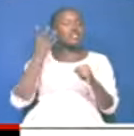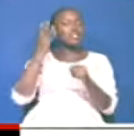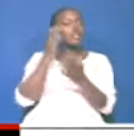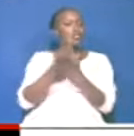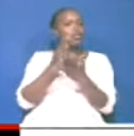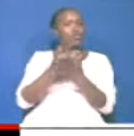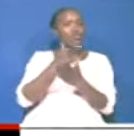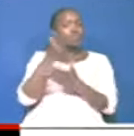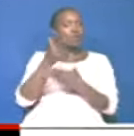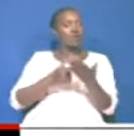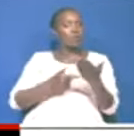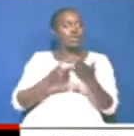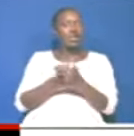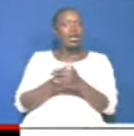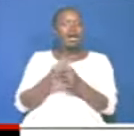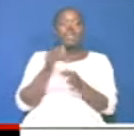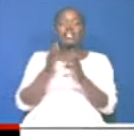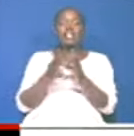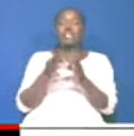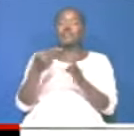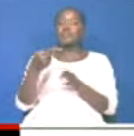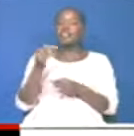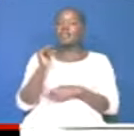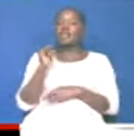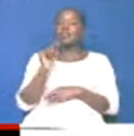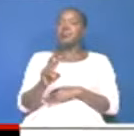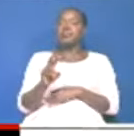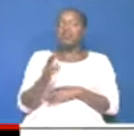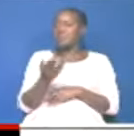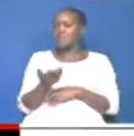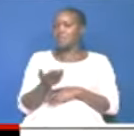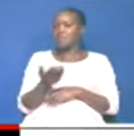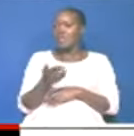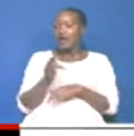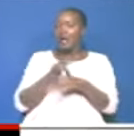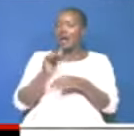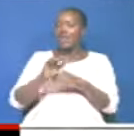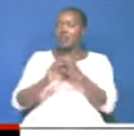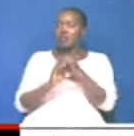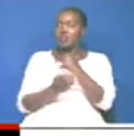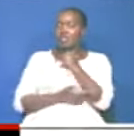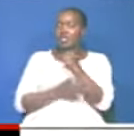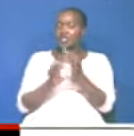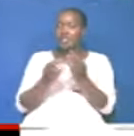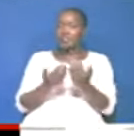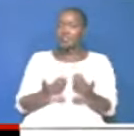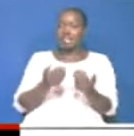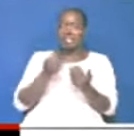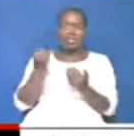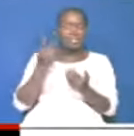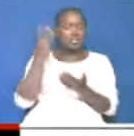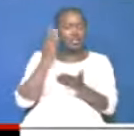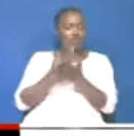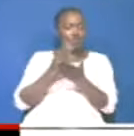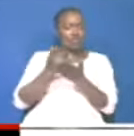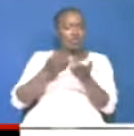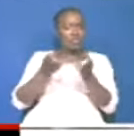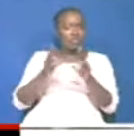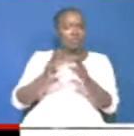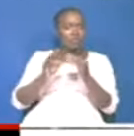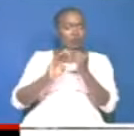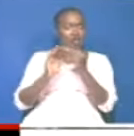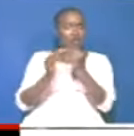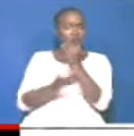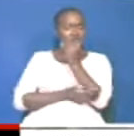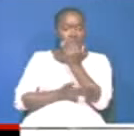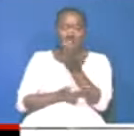talking about. Now, come on, stories are HIV, stories are early pregnancies. If a kid understands what exactly happens for me to get pregnant. We